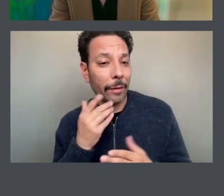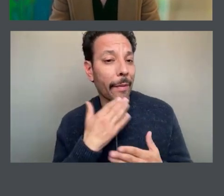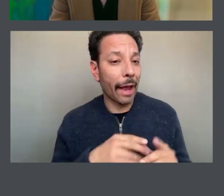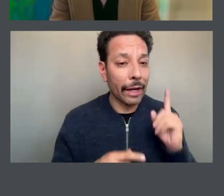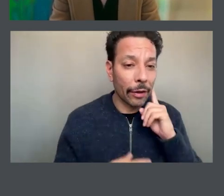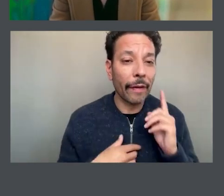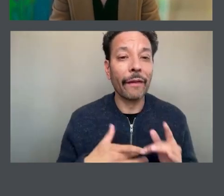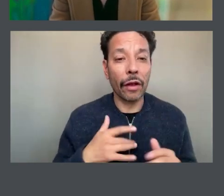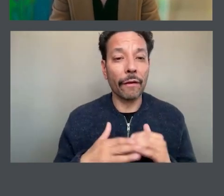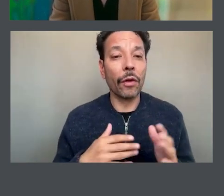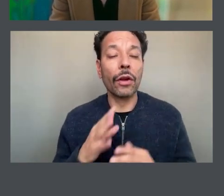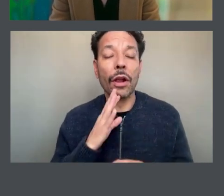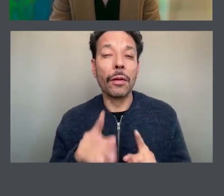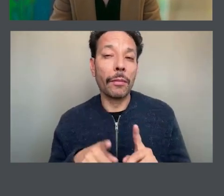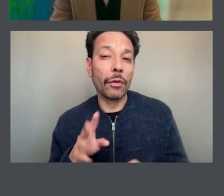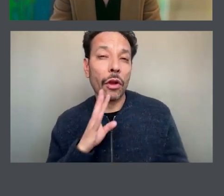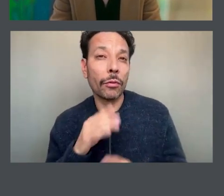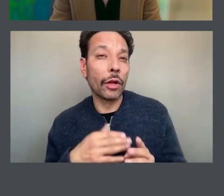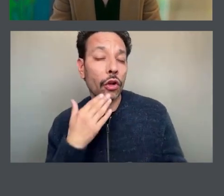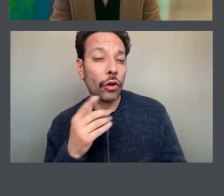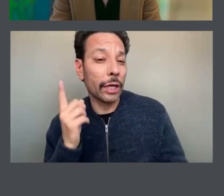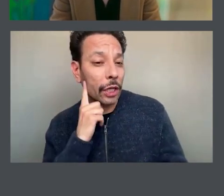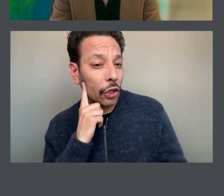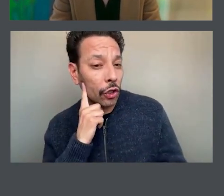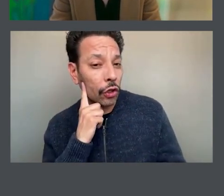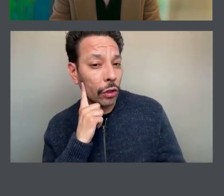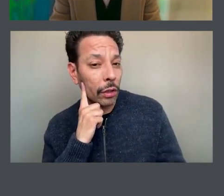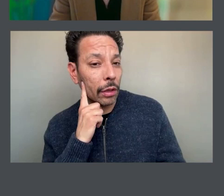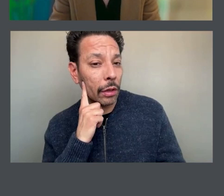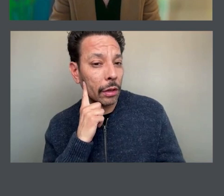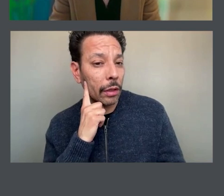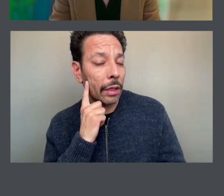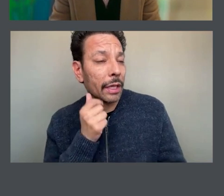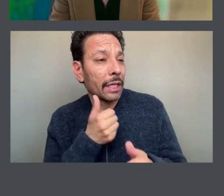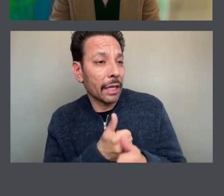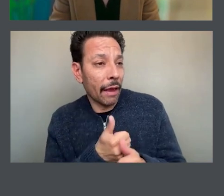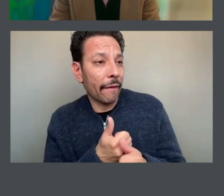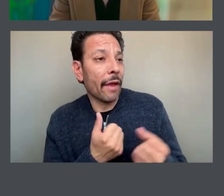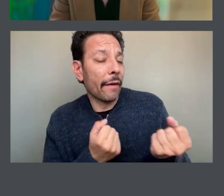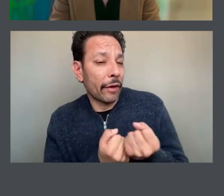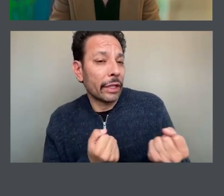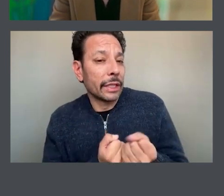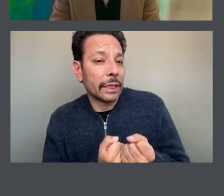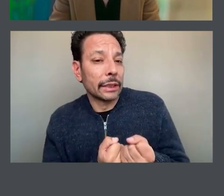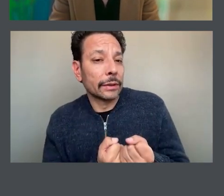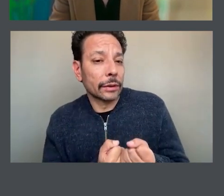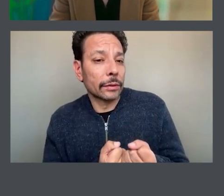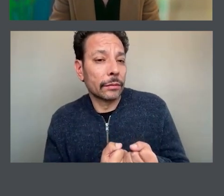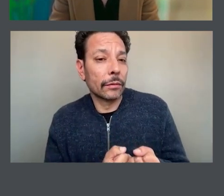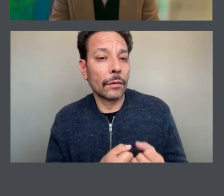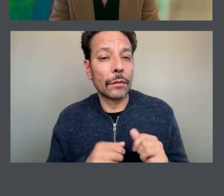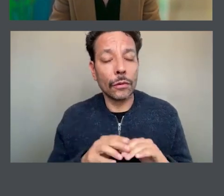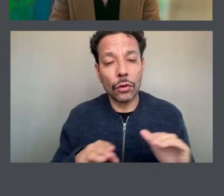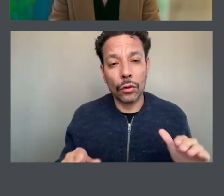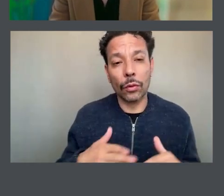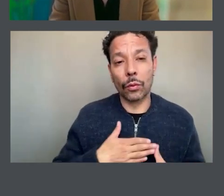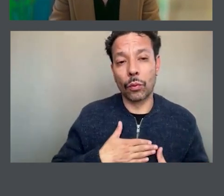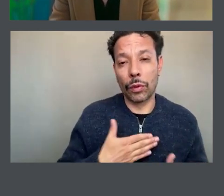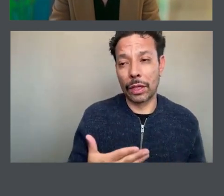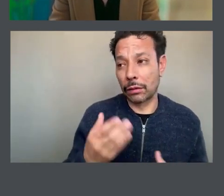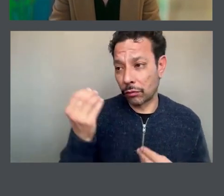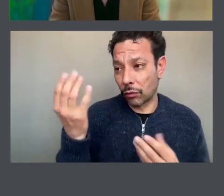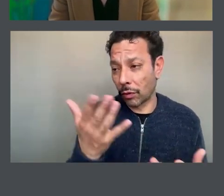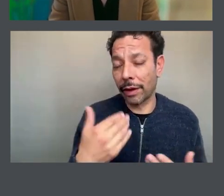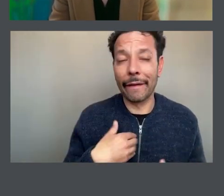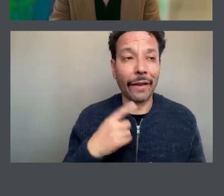my friends to speak towards my good ear. It gets at self-advocacy and whether children are willing to disclose that